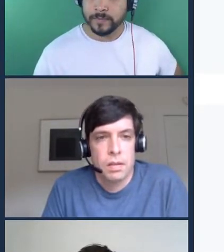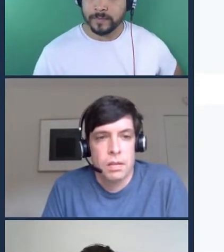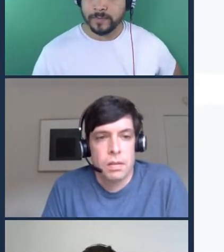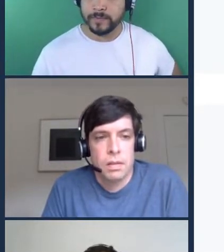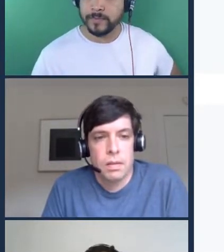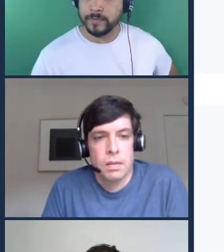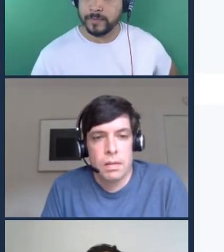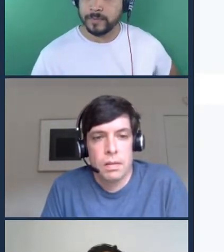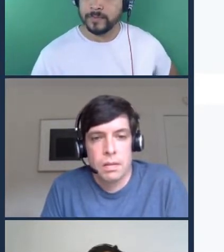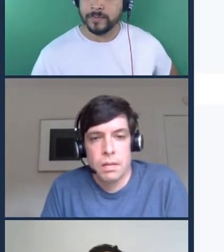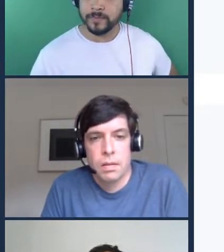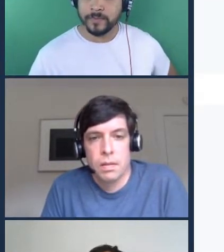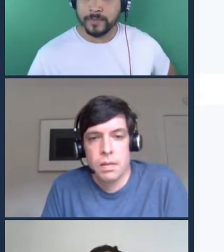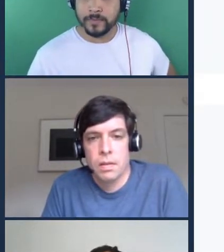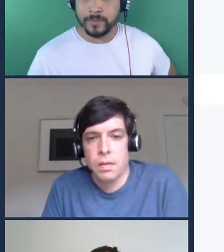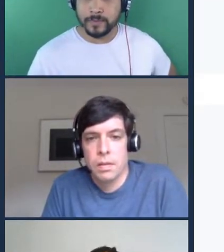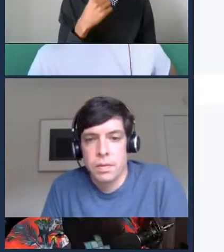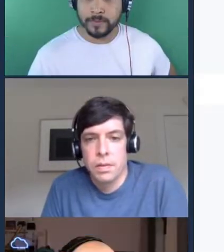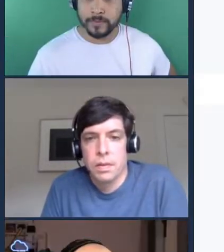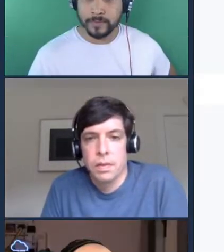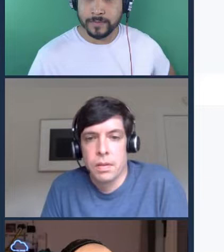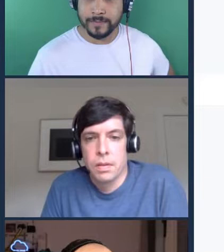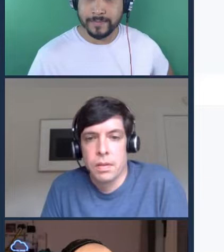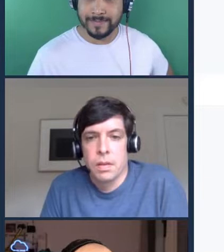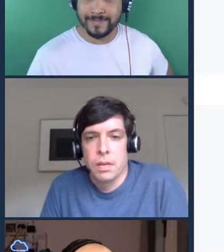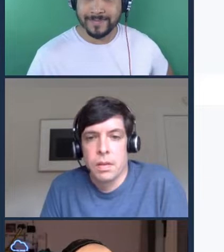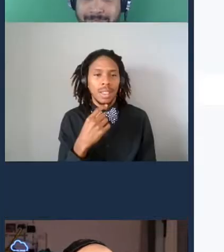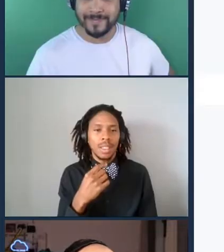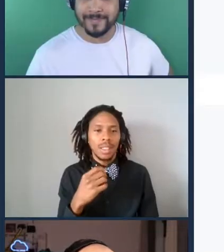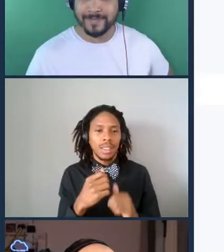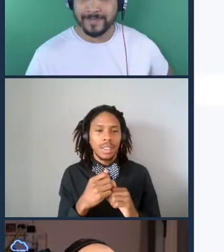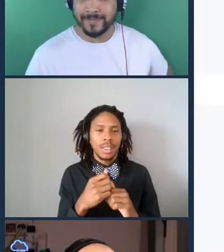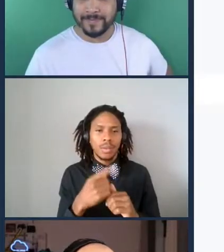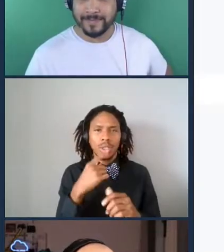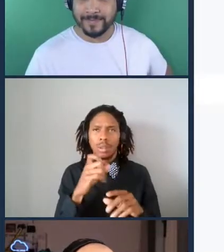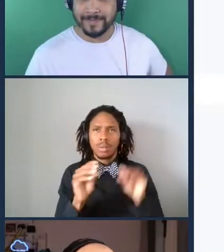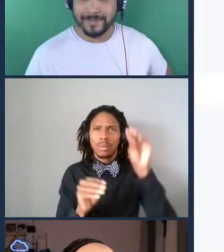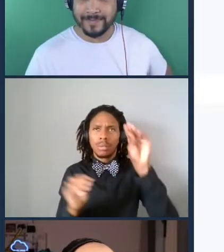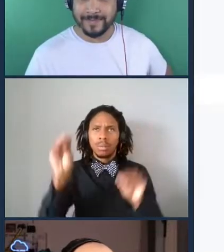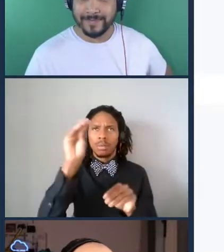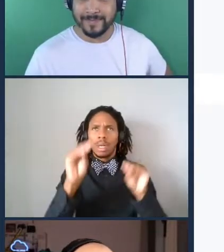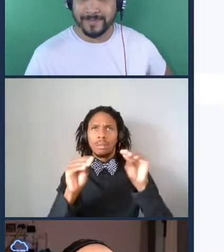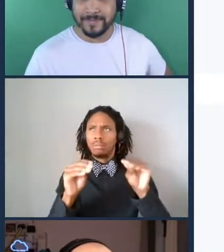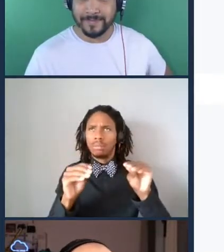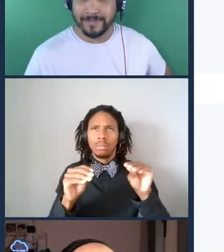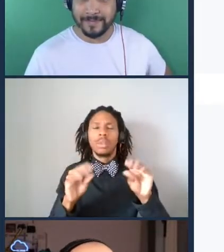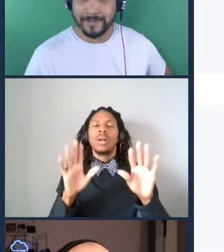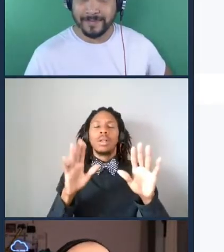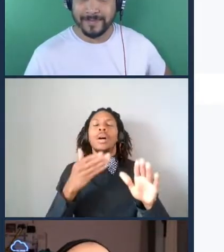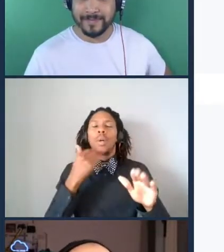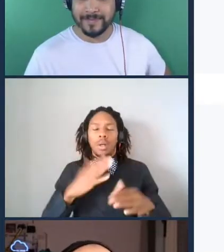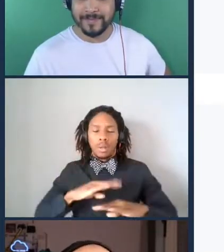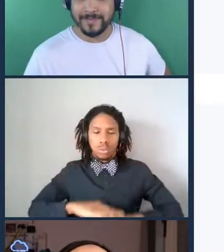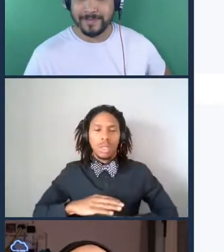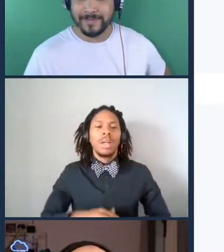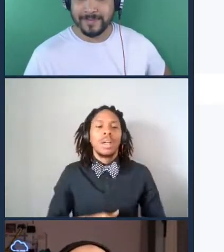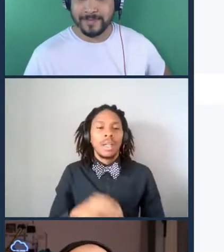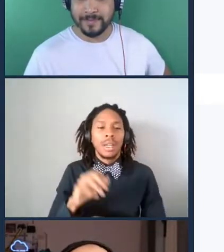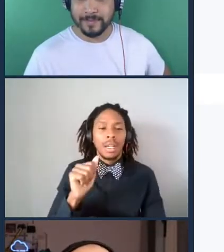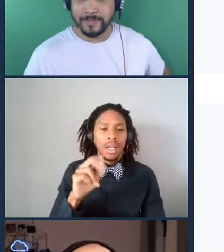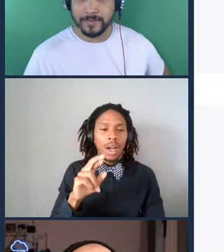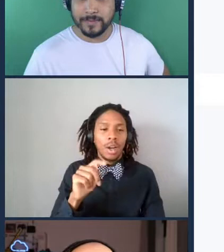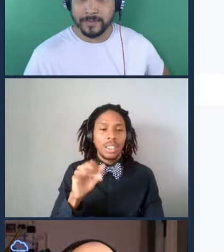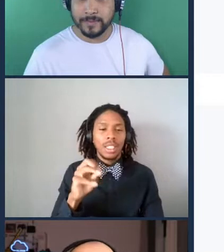asks us how. Wait a second. Let me bring David up. I'm sorry. That's not good. Much better. Okay. So Artyom asks